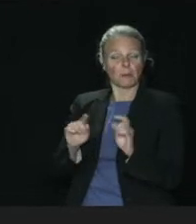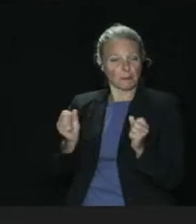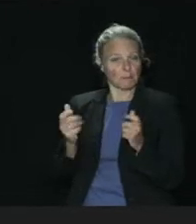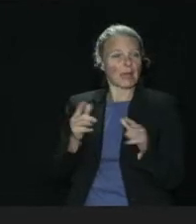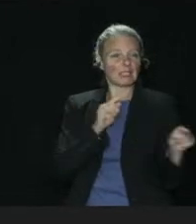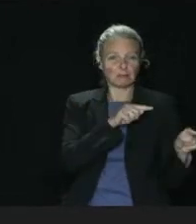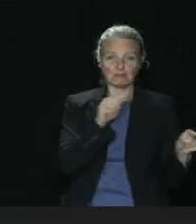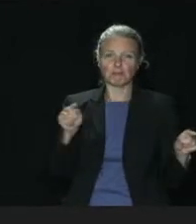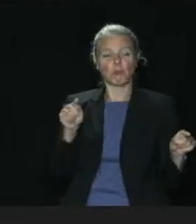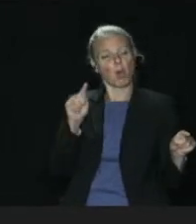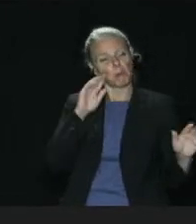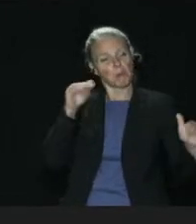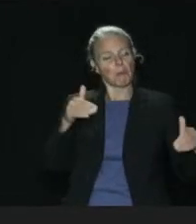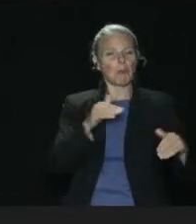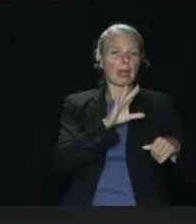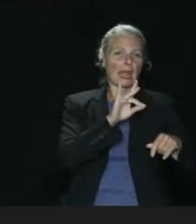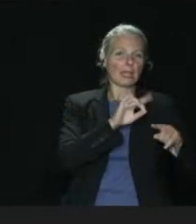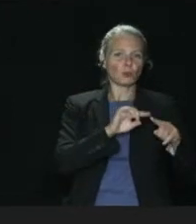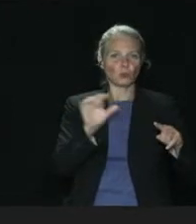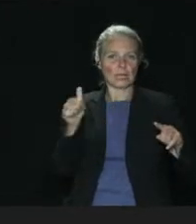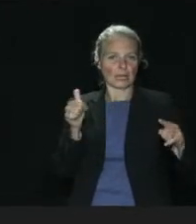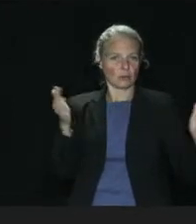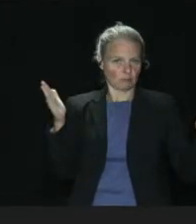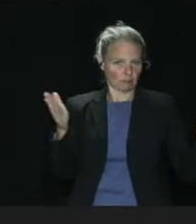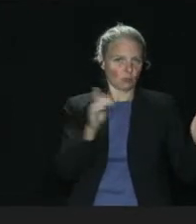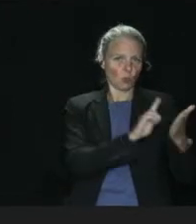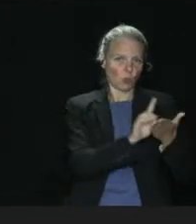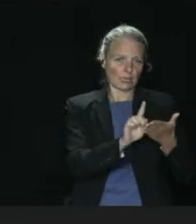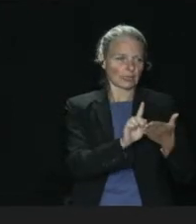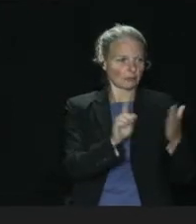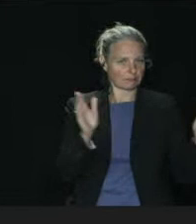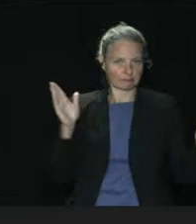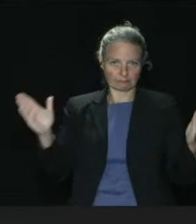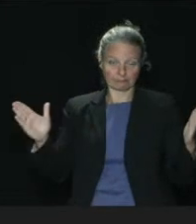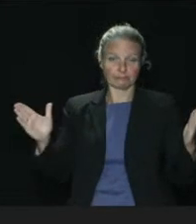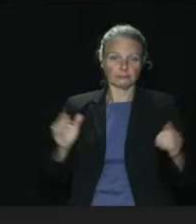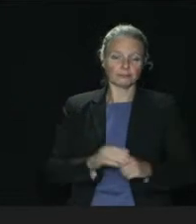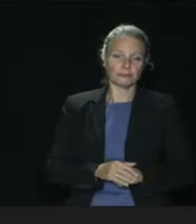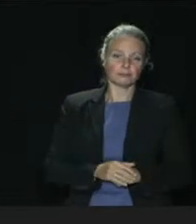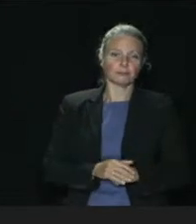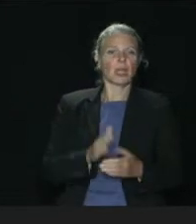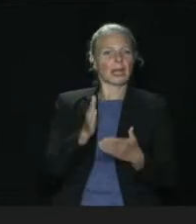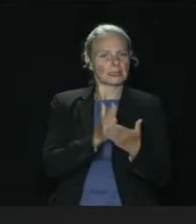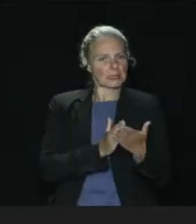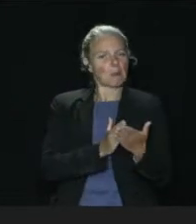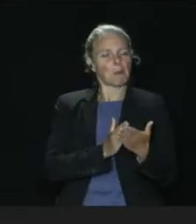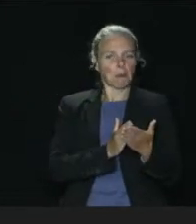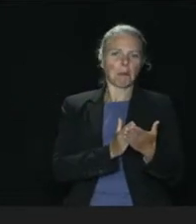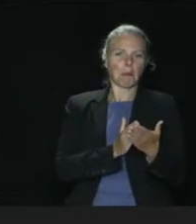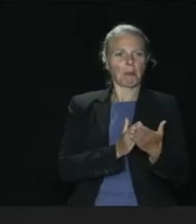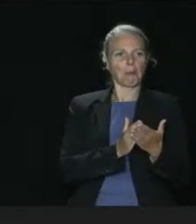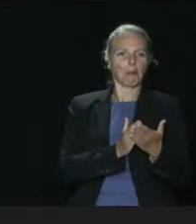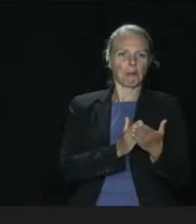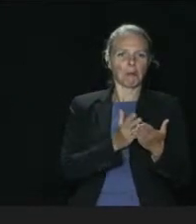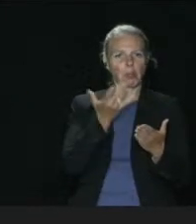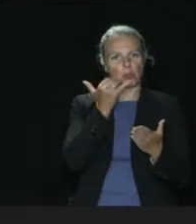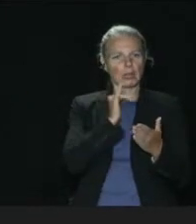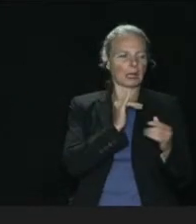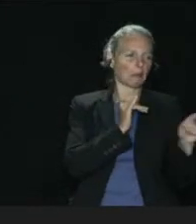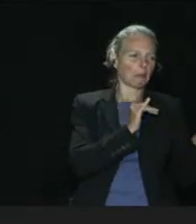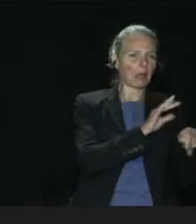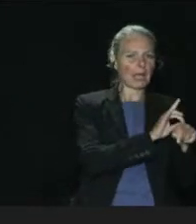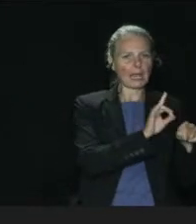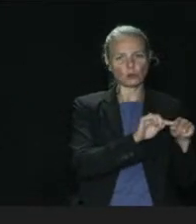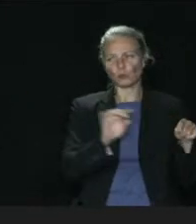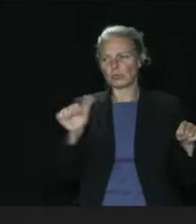to 10 weeks for their second doses. Some have harmonized that interval so that it doesn't